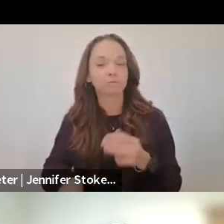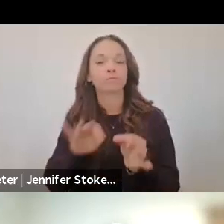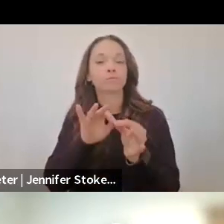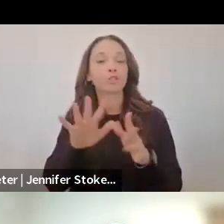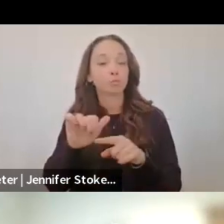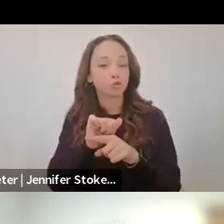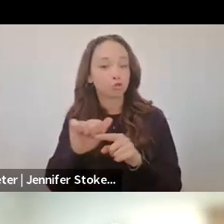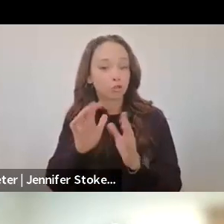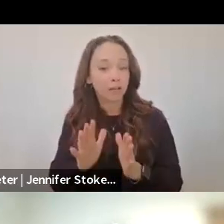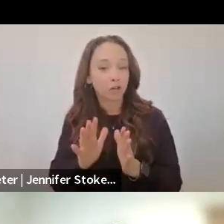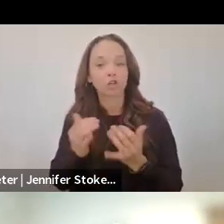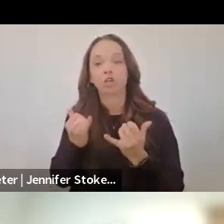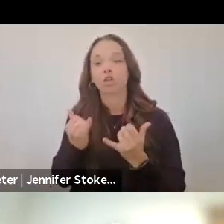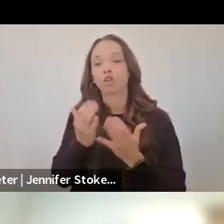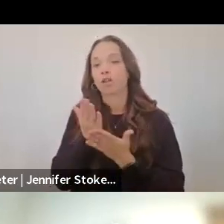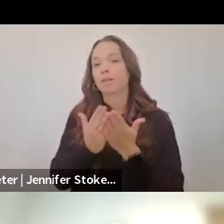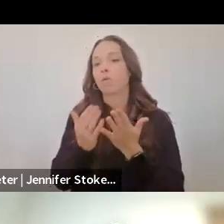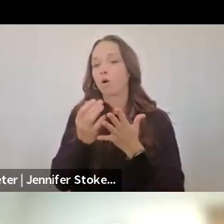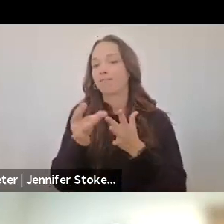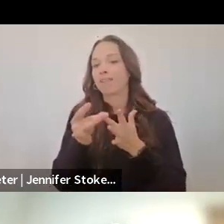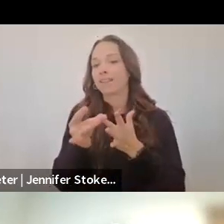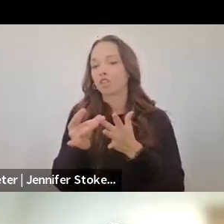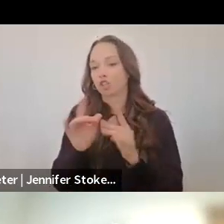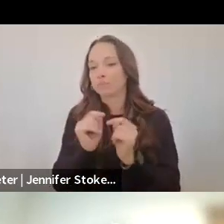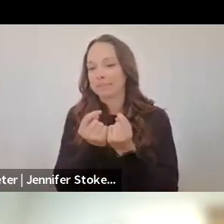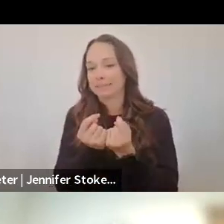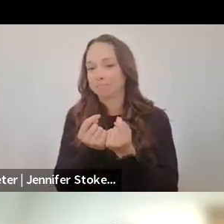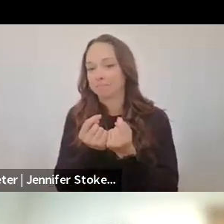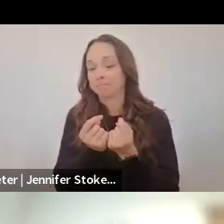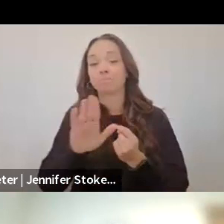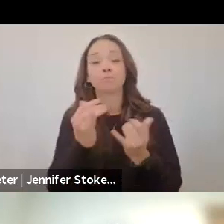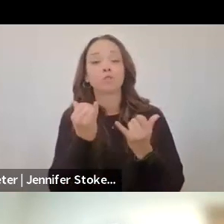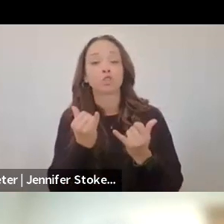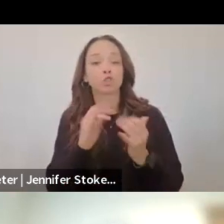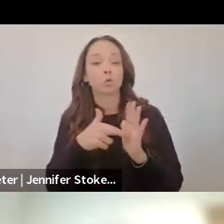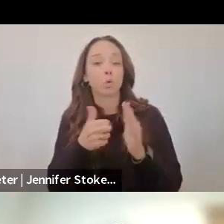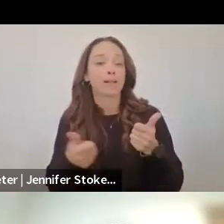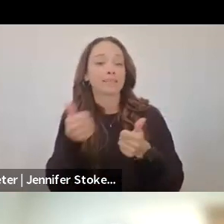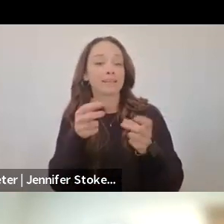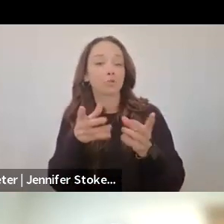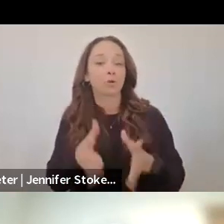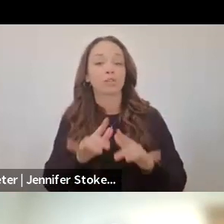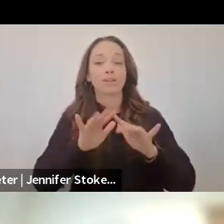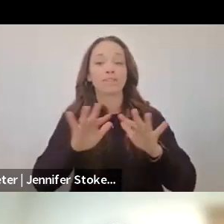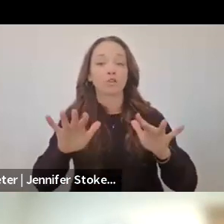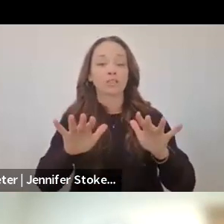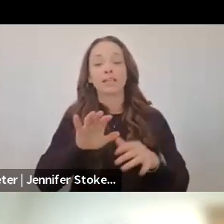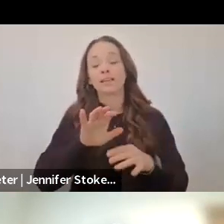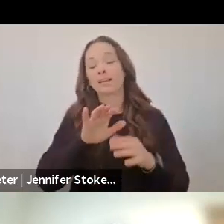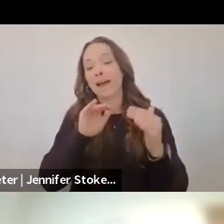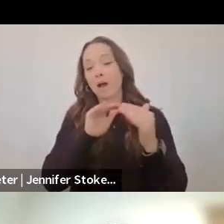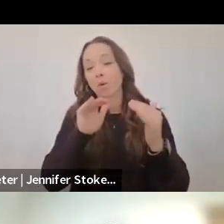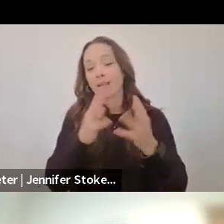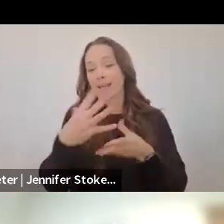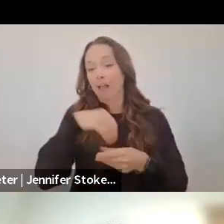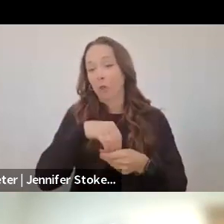and currently as part of the leadership team. In his current role as Executive Director of Diversity, Equity, and Inclusion,